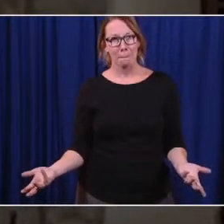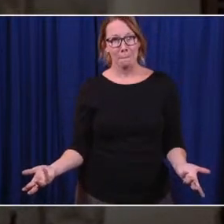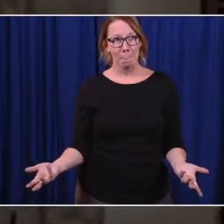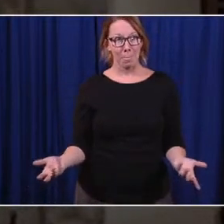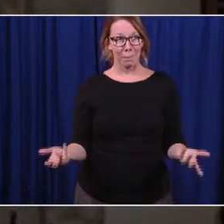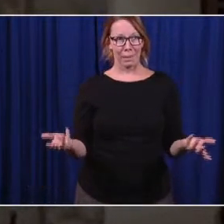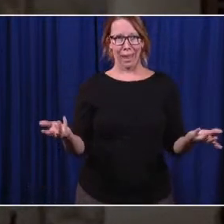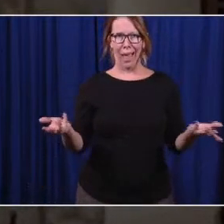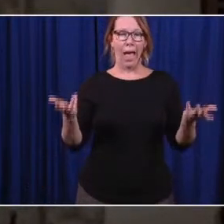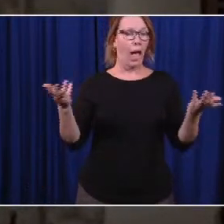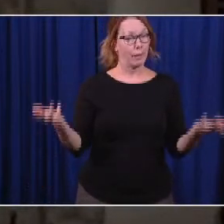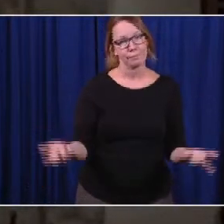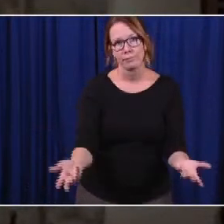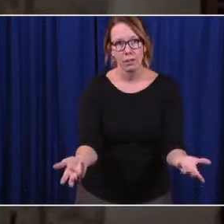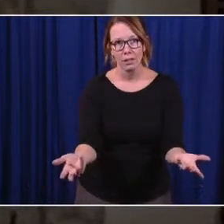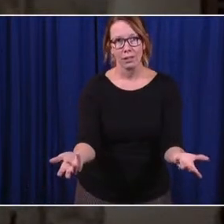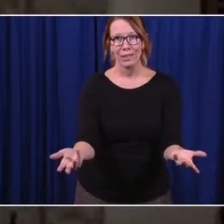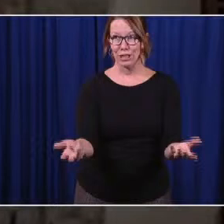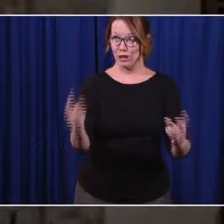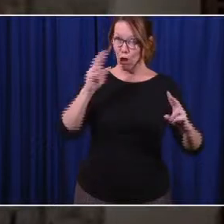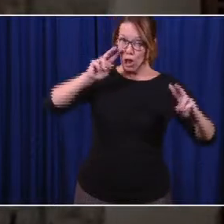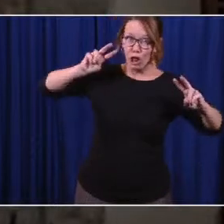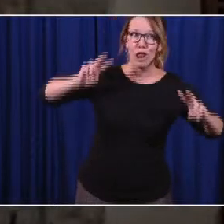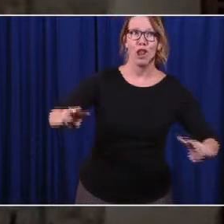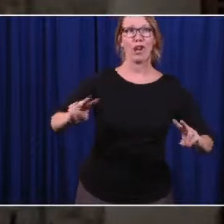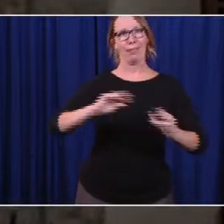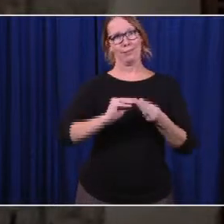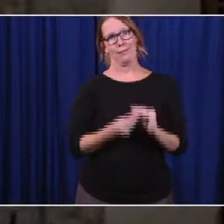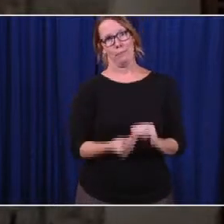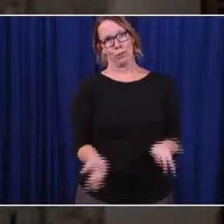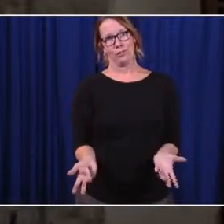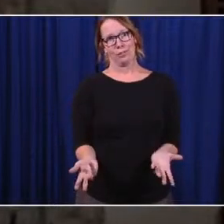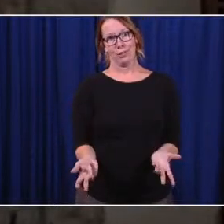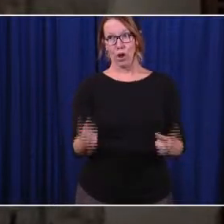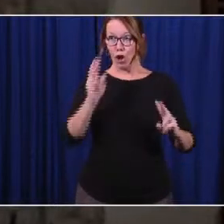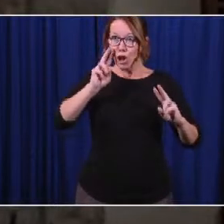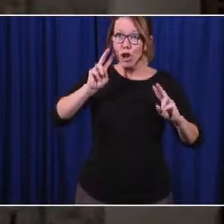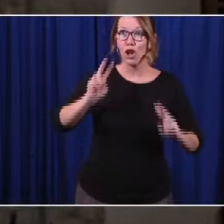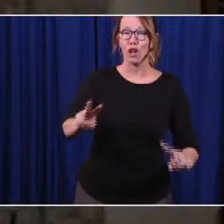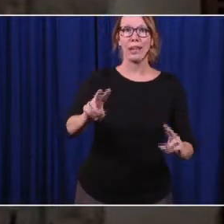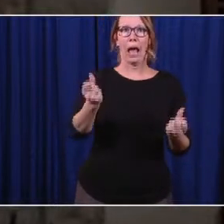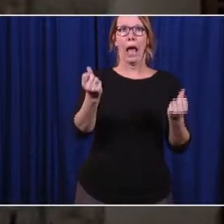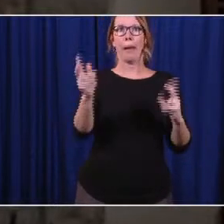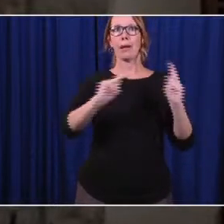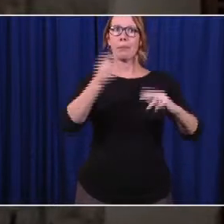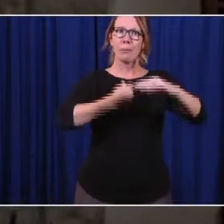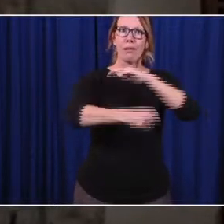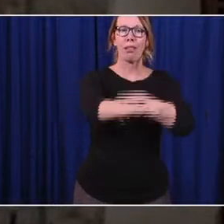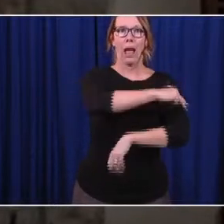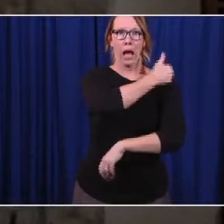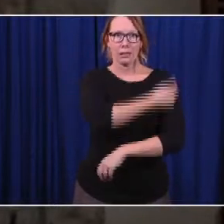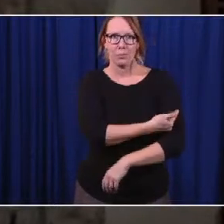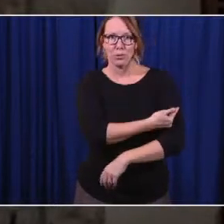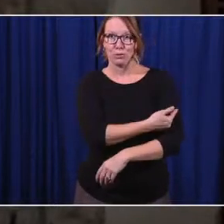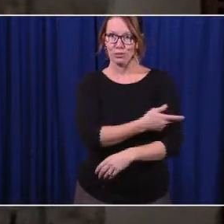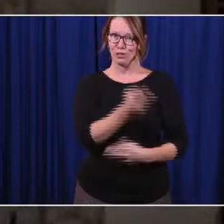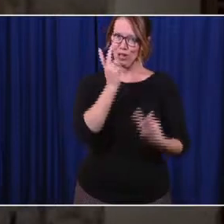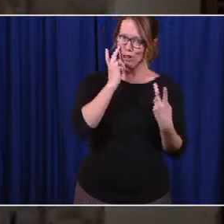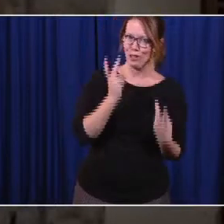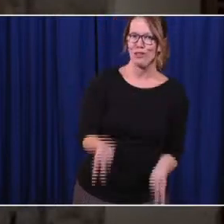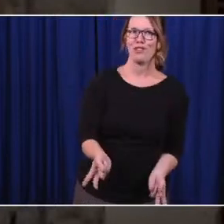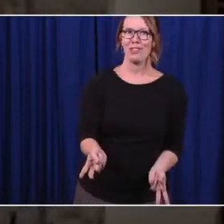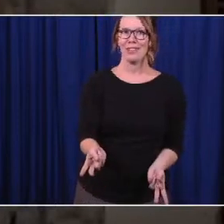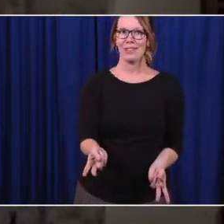that's it. I mean, just look at the hospitalizations. Don't have to look at anything else. Look at the hospitalizations